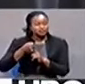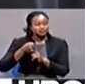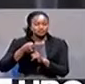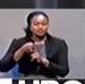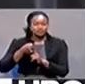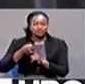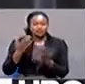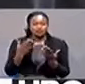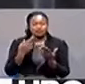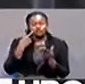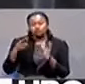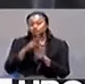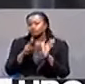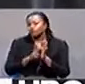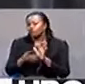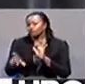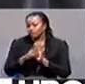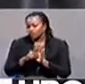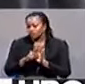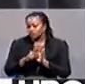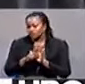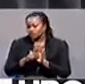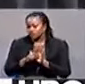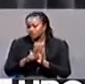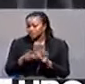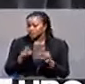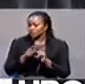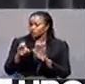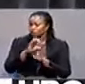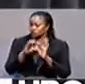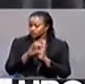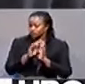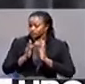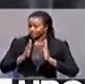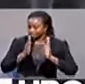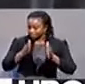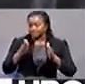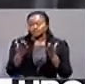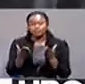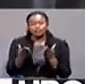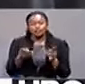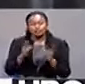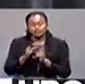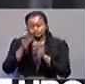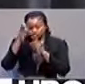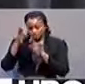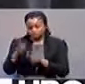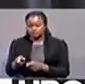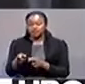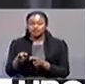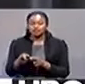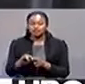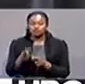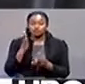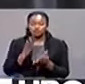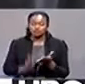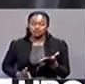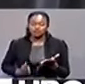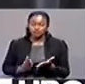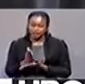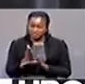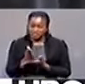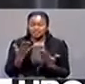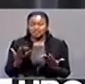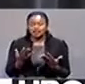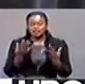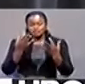of the rule of law, of constitutionalism, and respect of human rights,